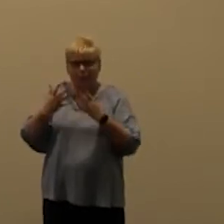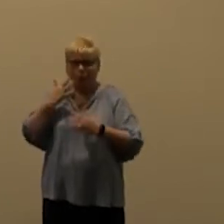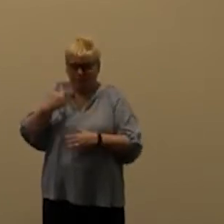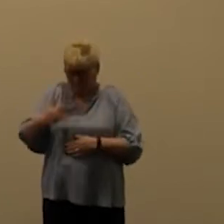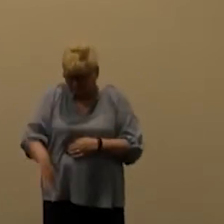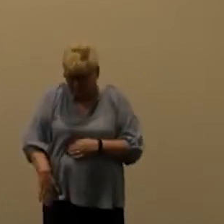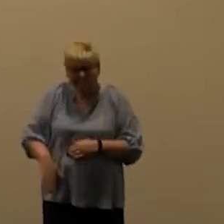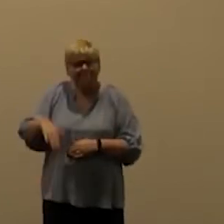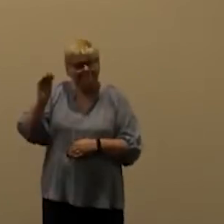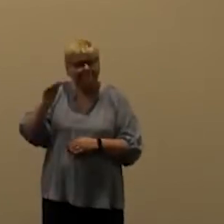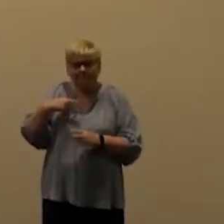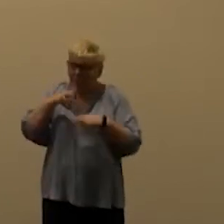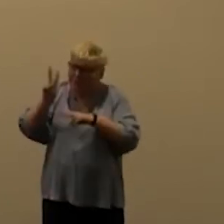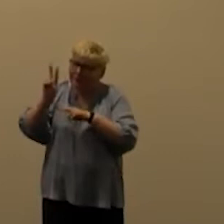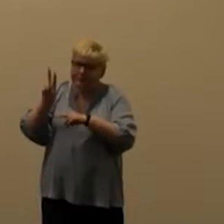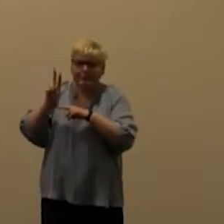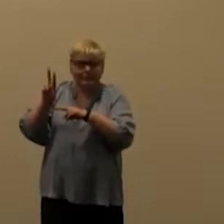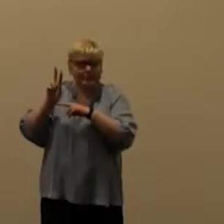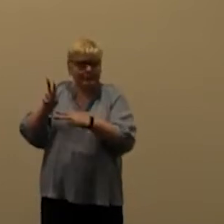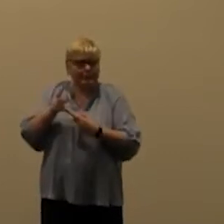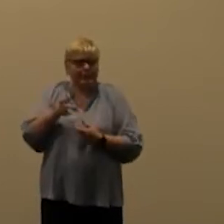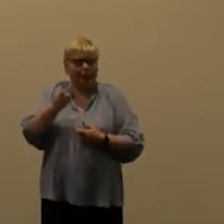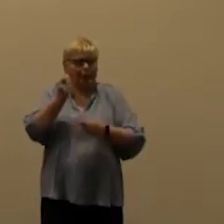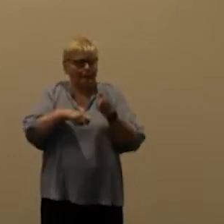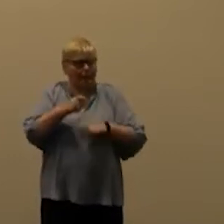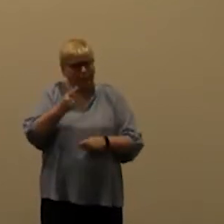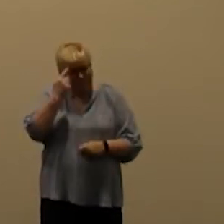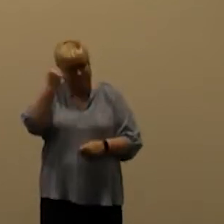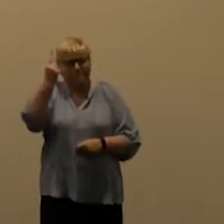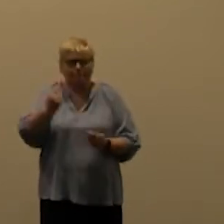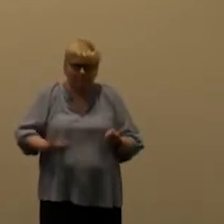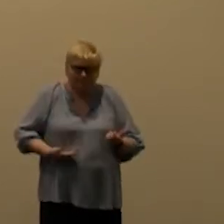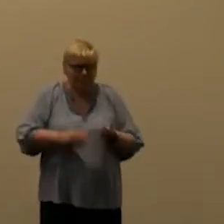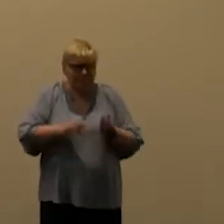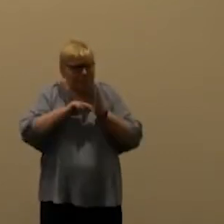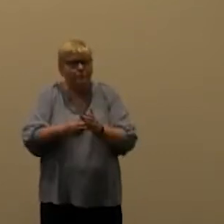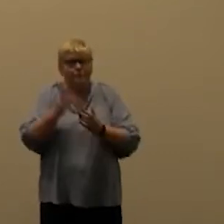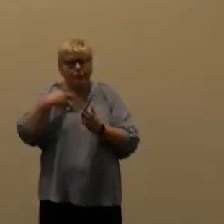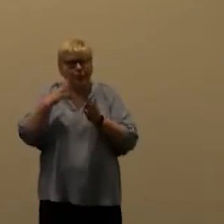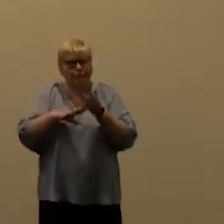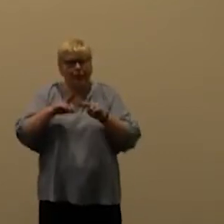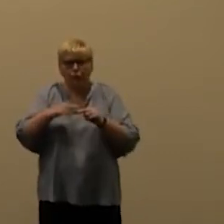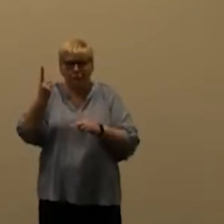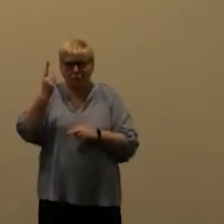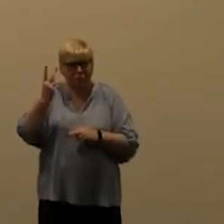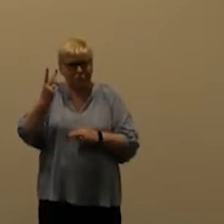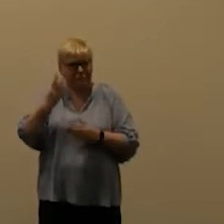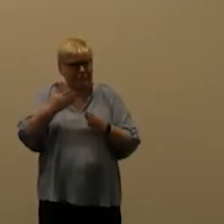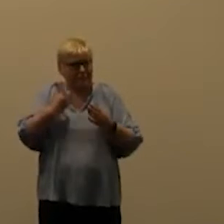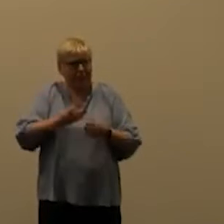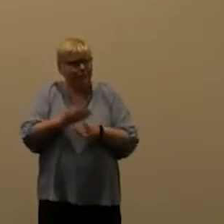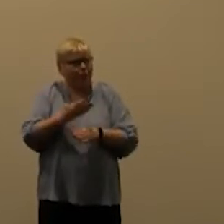enough to observe. And absolutely, when it comes to things like being entrepreneurial, my parents throughout their life have been self-employed. They have been